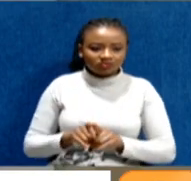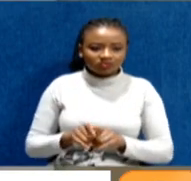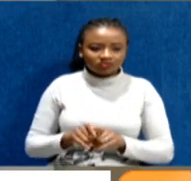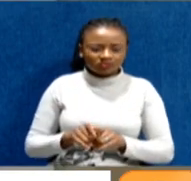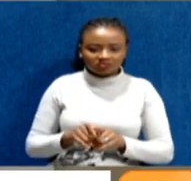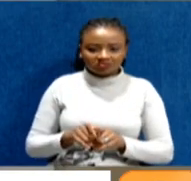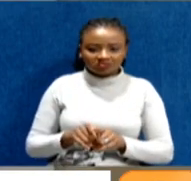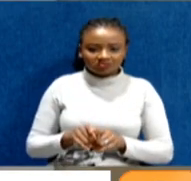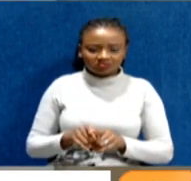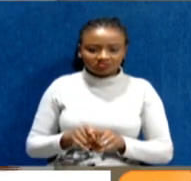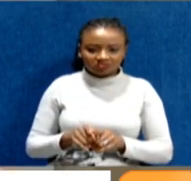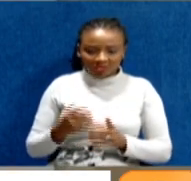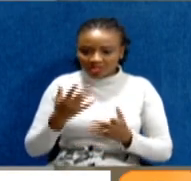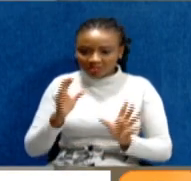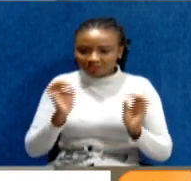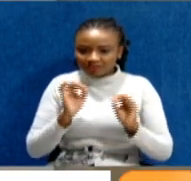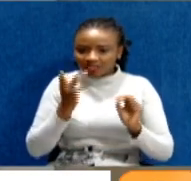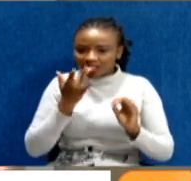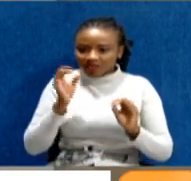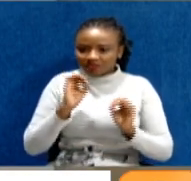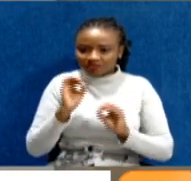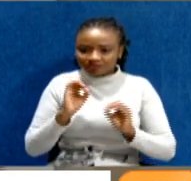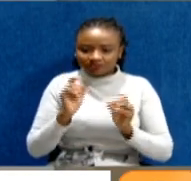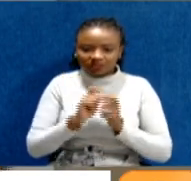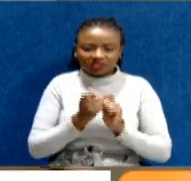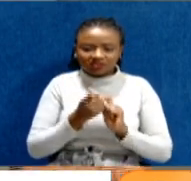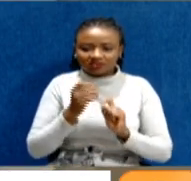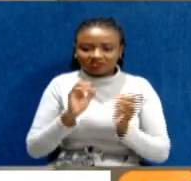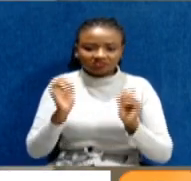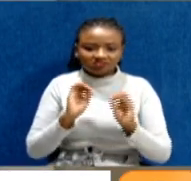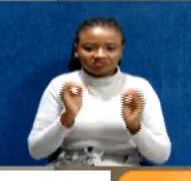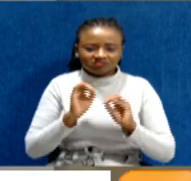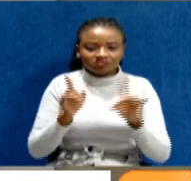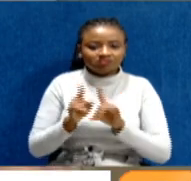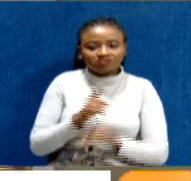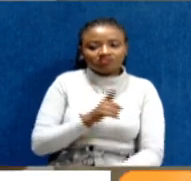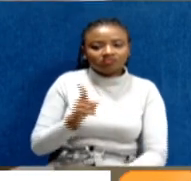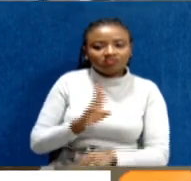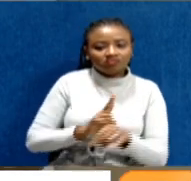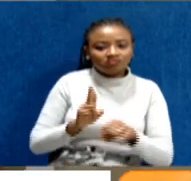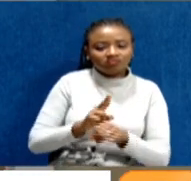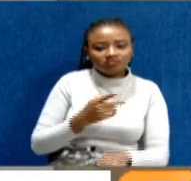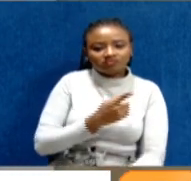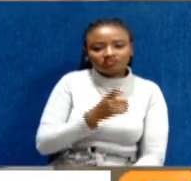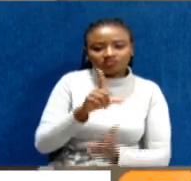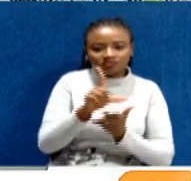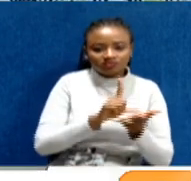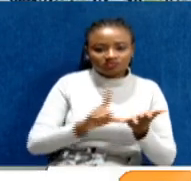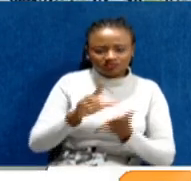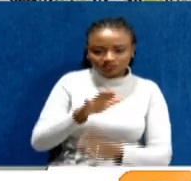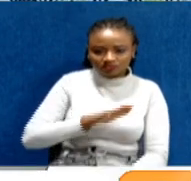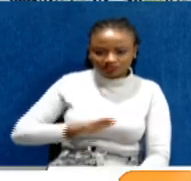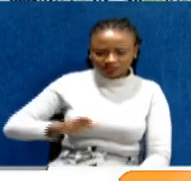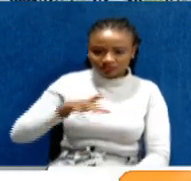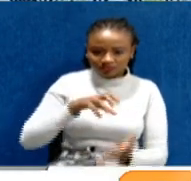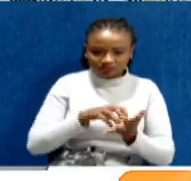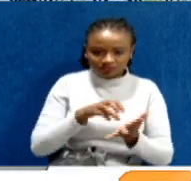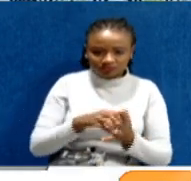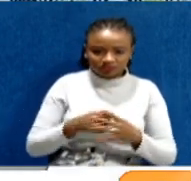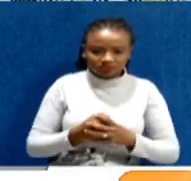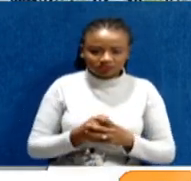their vigor, we don't lose their taste, and also they are also used to the local environmental